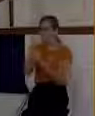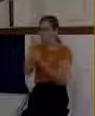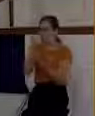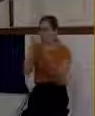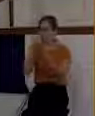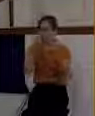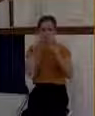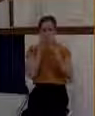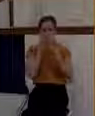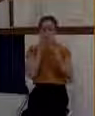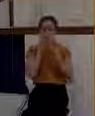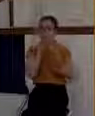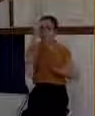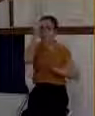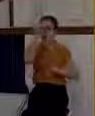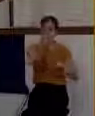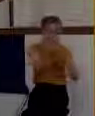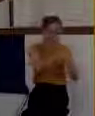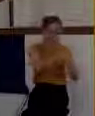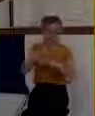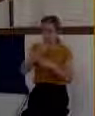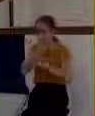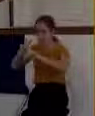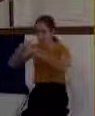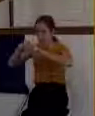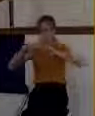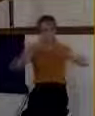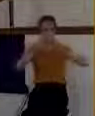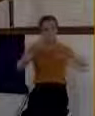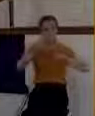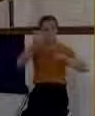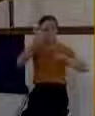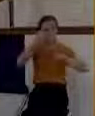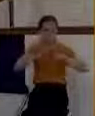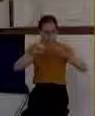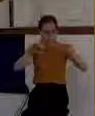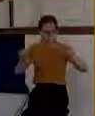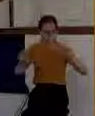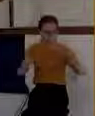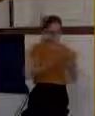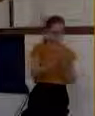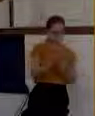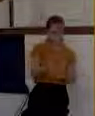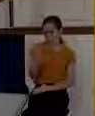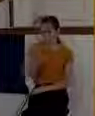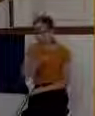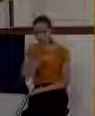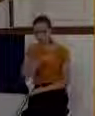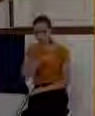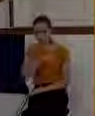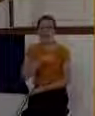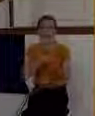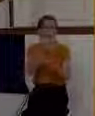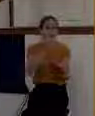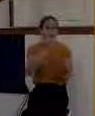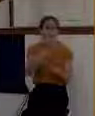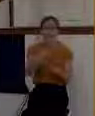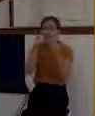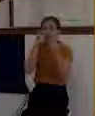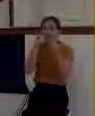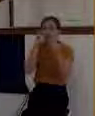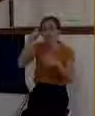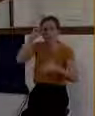discerningly. Be discerning in the way you listen. Why? Don't believe everything you hear. That's what John says. We could translate like